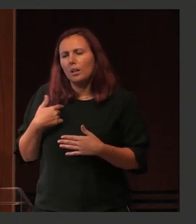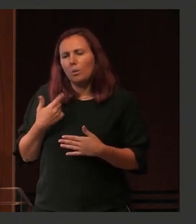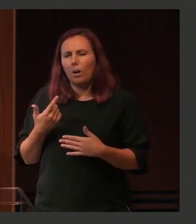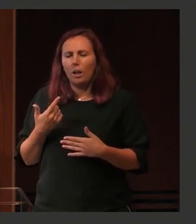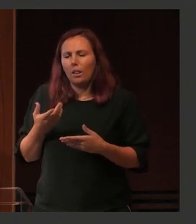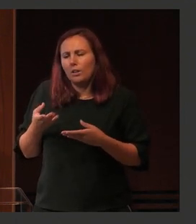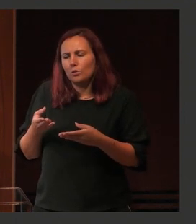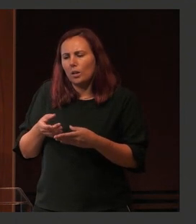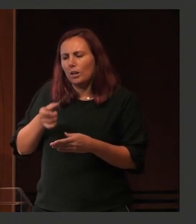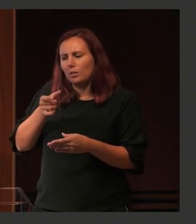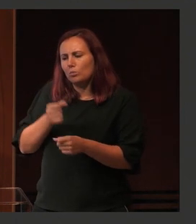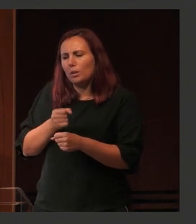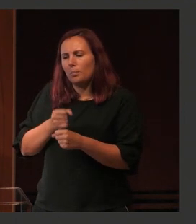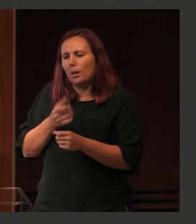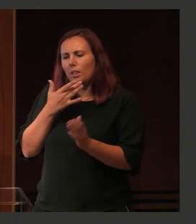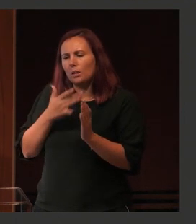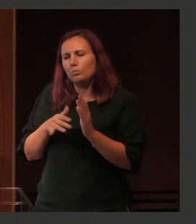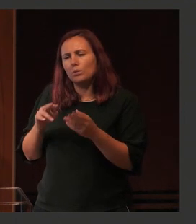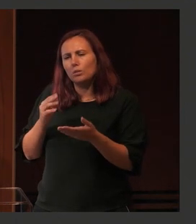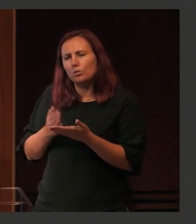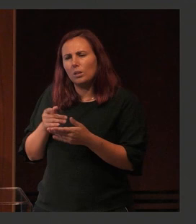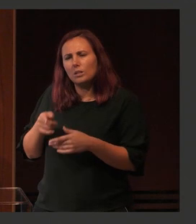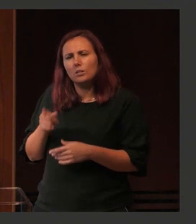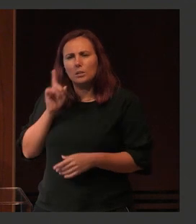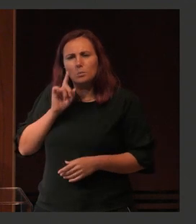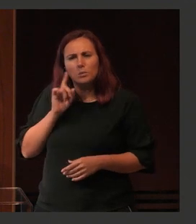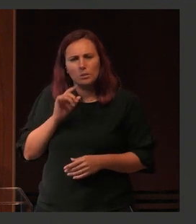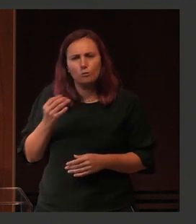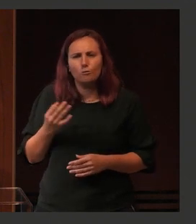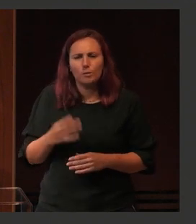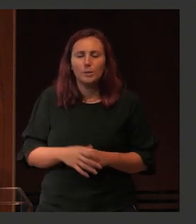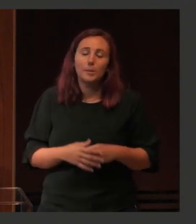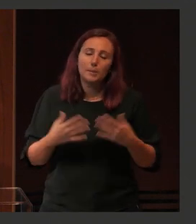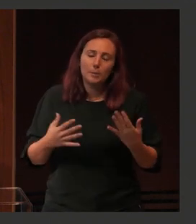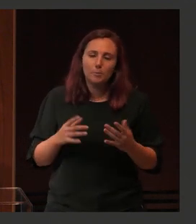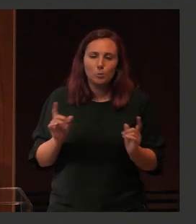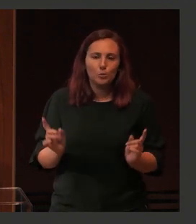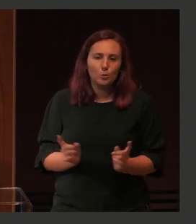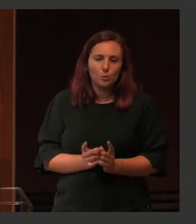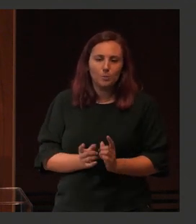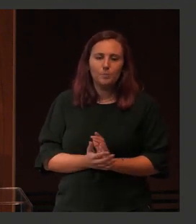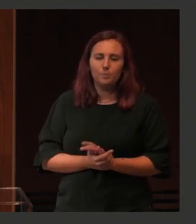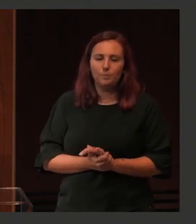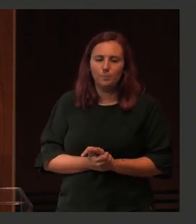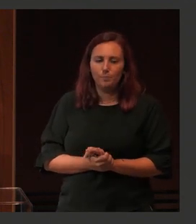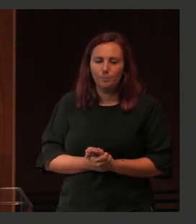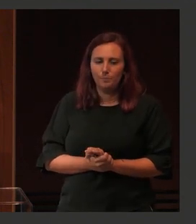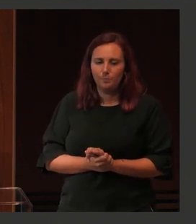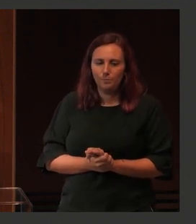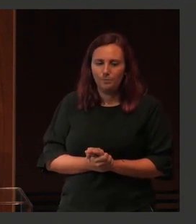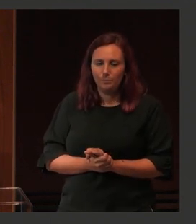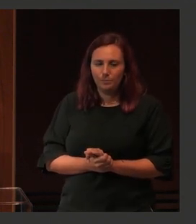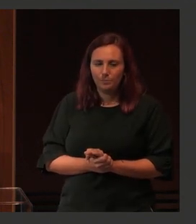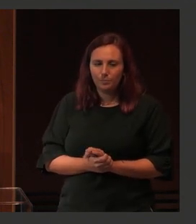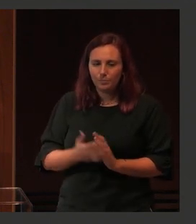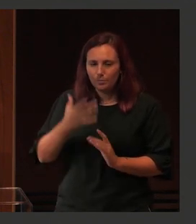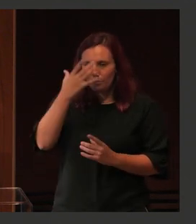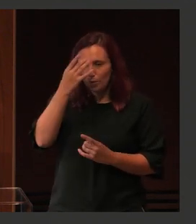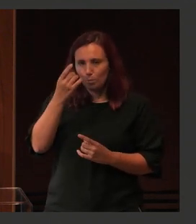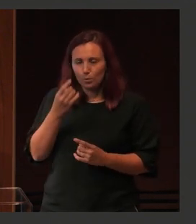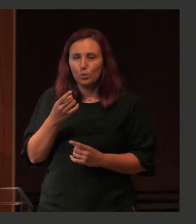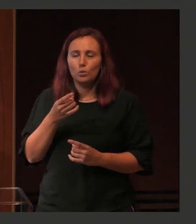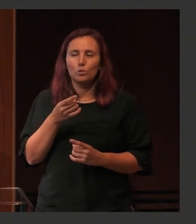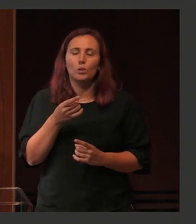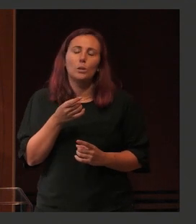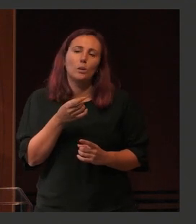is also very important. So in summary, the teacher librarians are educational leaders.